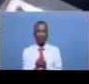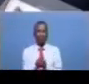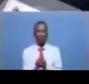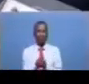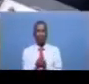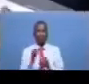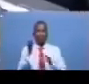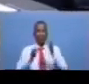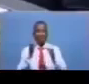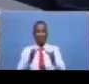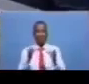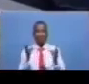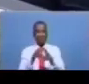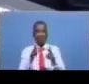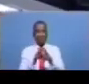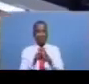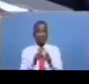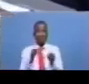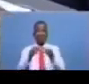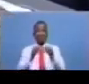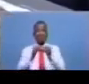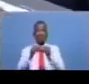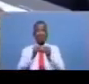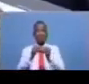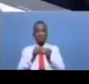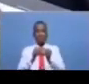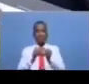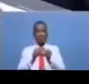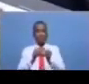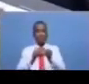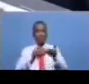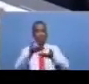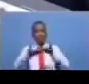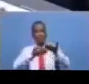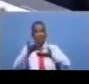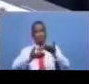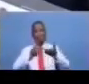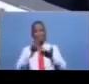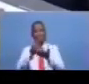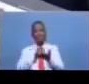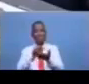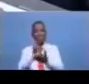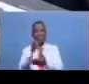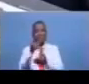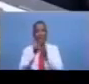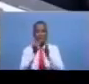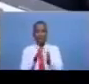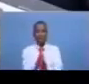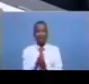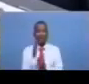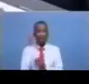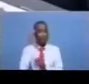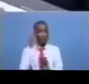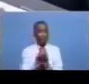the court, I believe, has been very liberal in how it has conducted these proceedings, and even where senior lawyers who are on record have